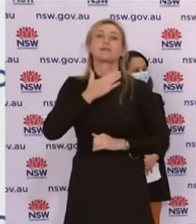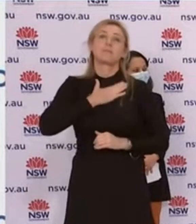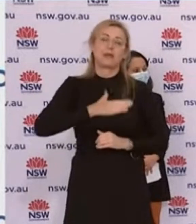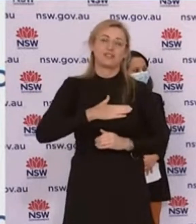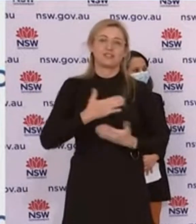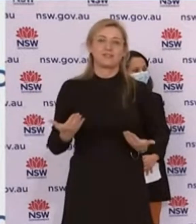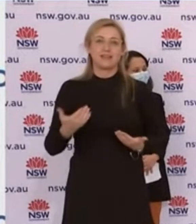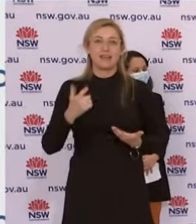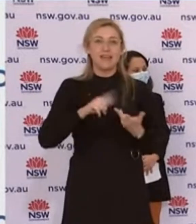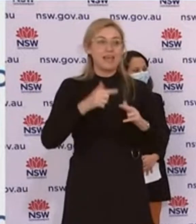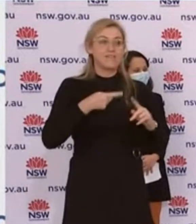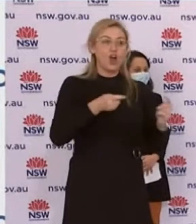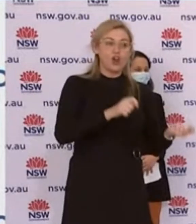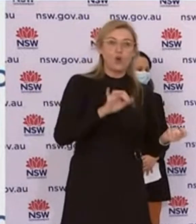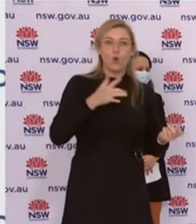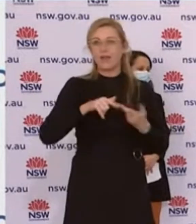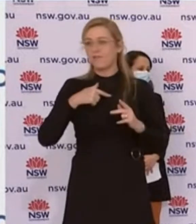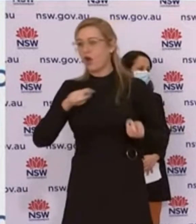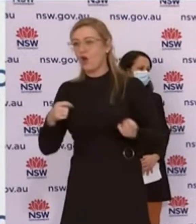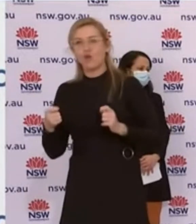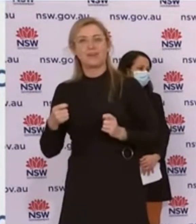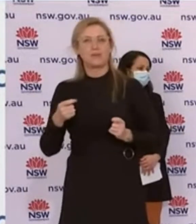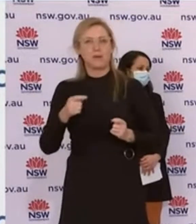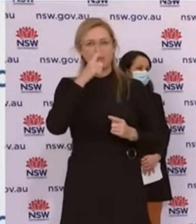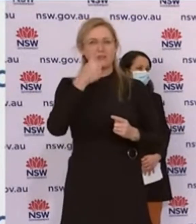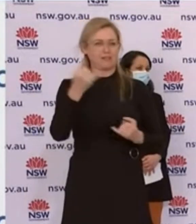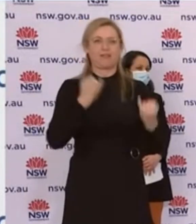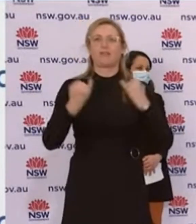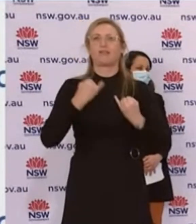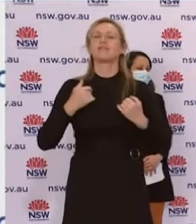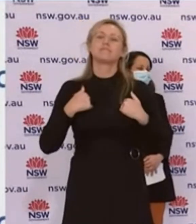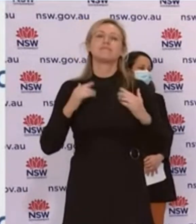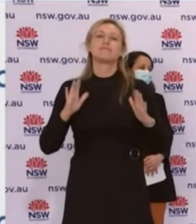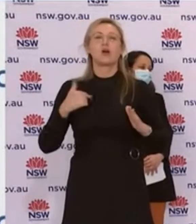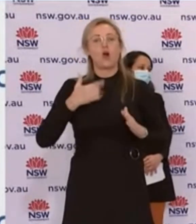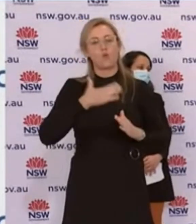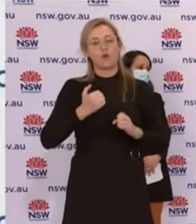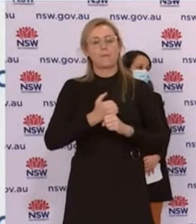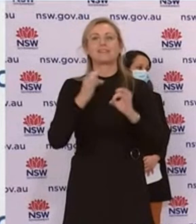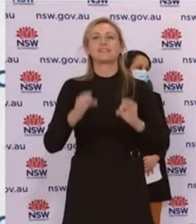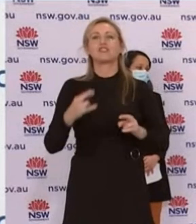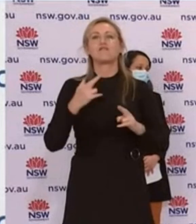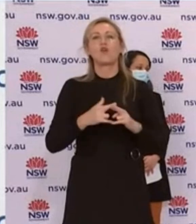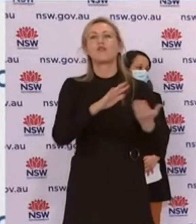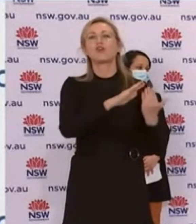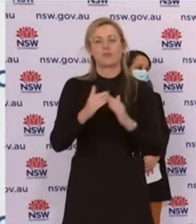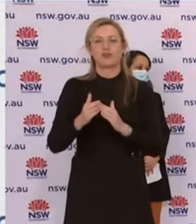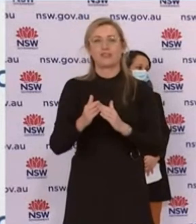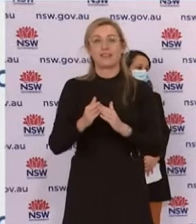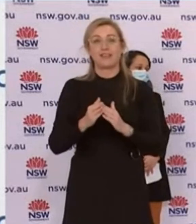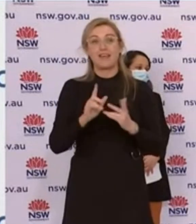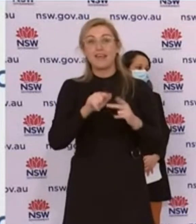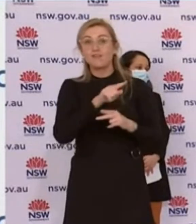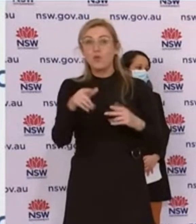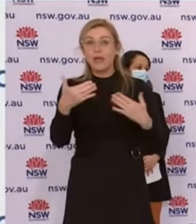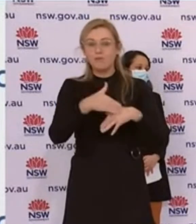get criticised no matter what we do, but what is important to do is what is right for the community. And as I say, blame me But at the